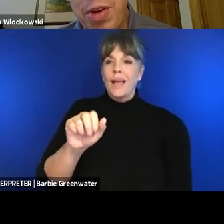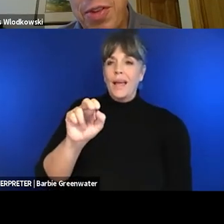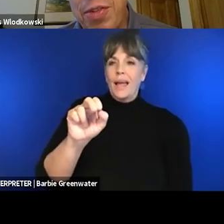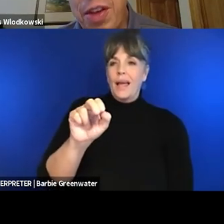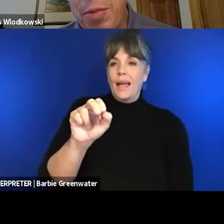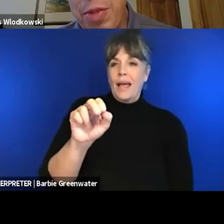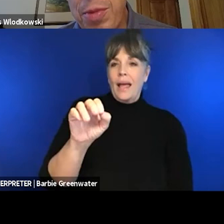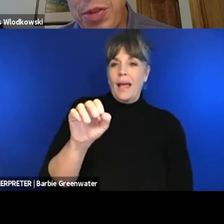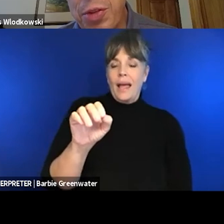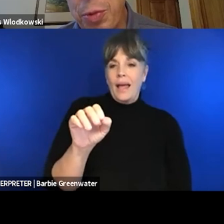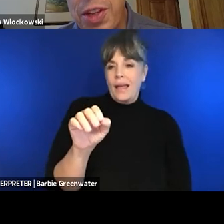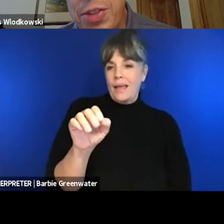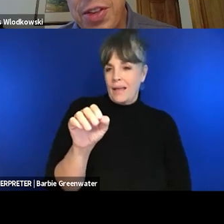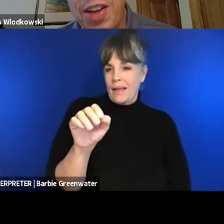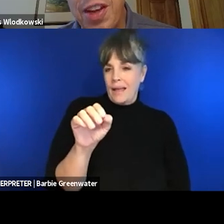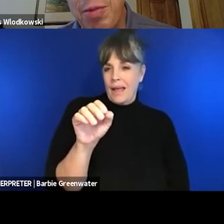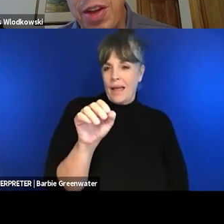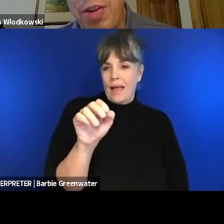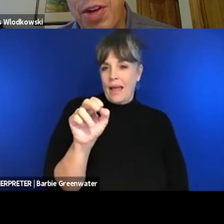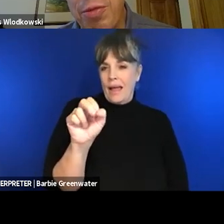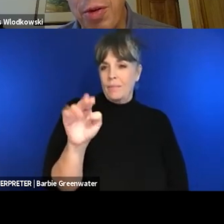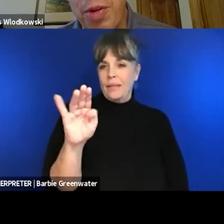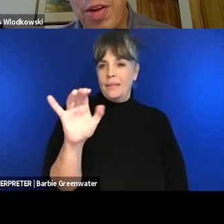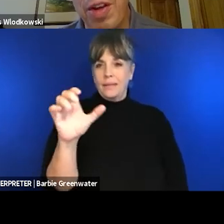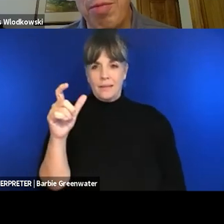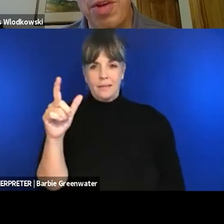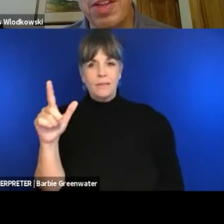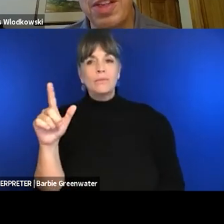in 2015 with the musical The Wiz, and we carried it